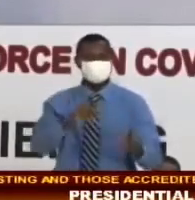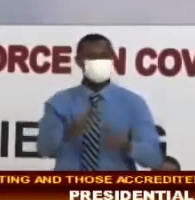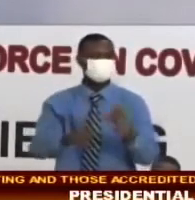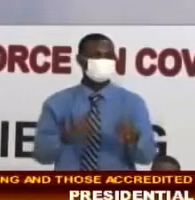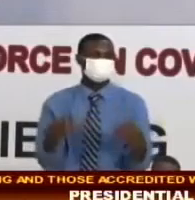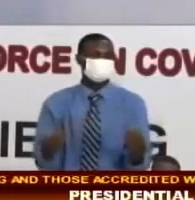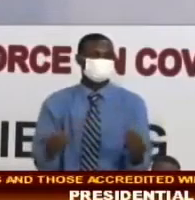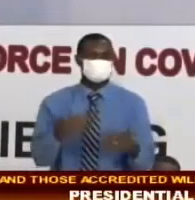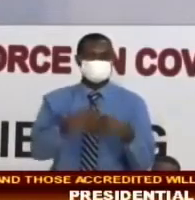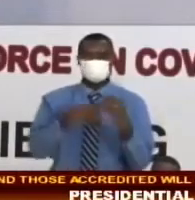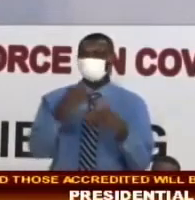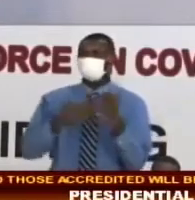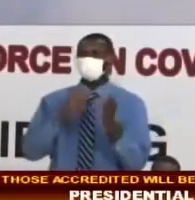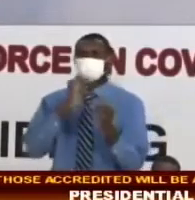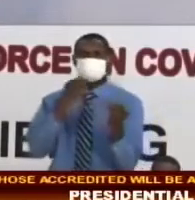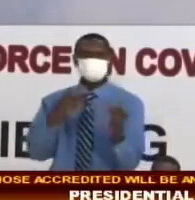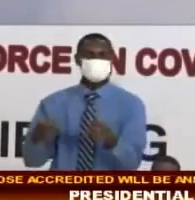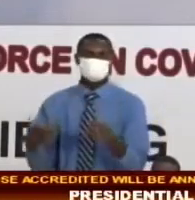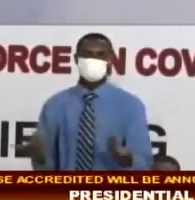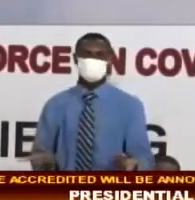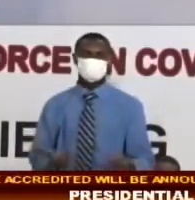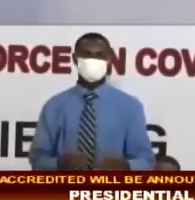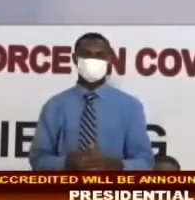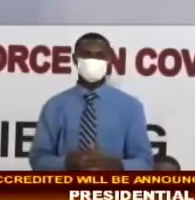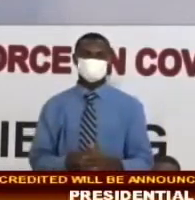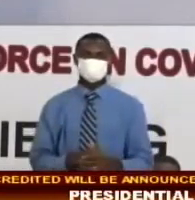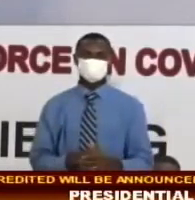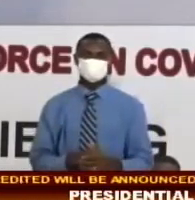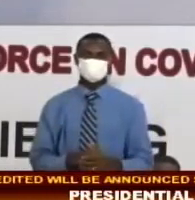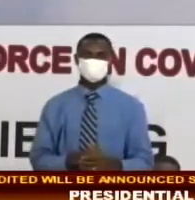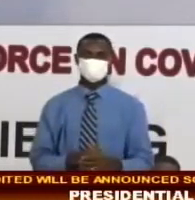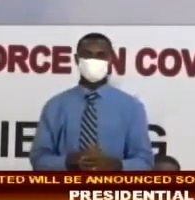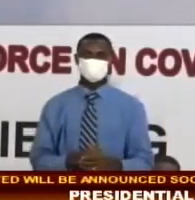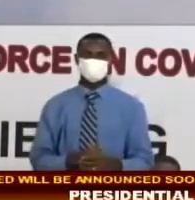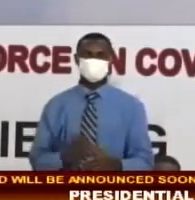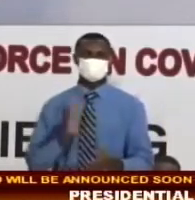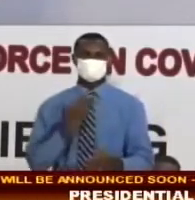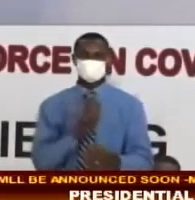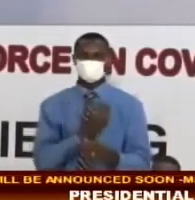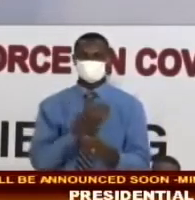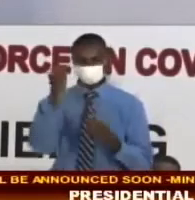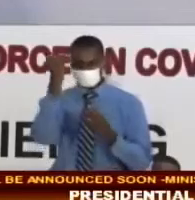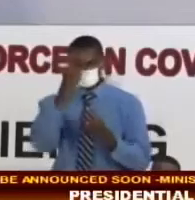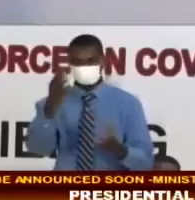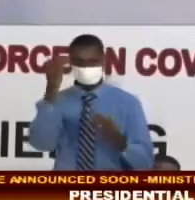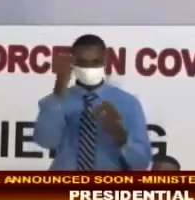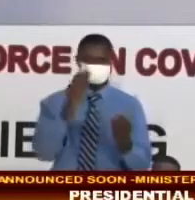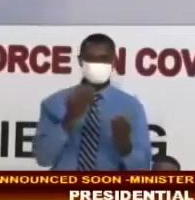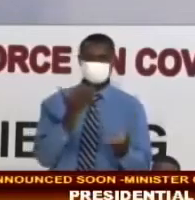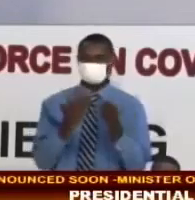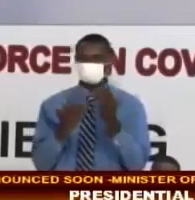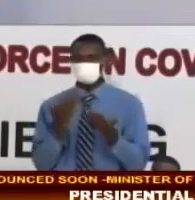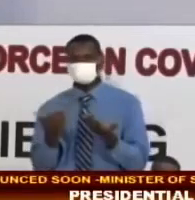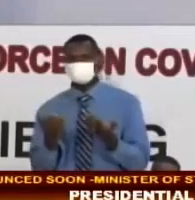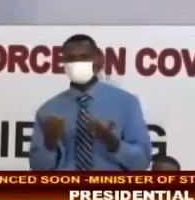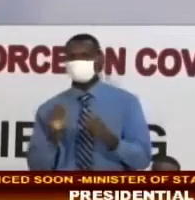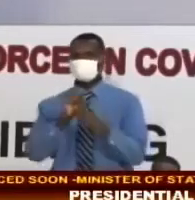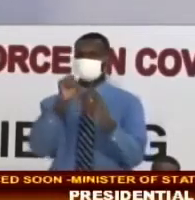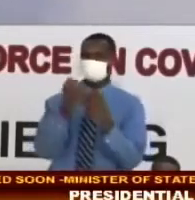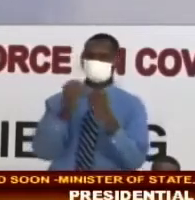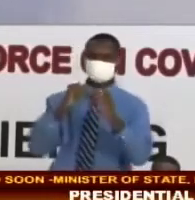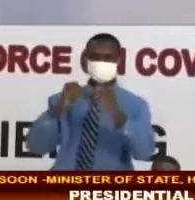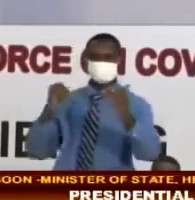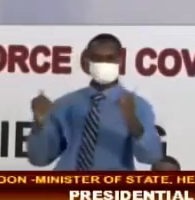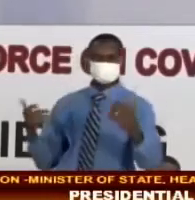our advocacy campaigns, whether in the area of social distancing or